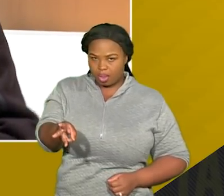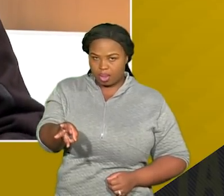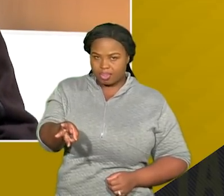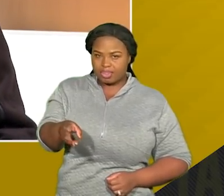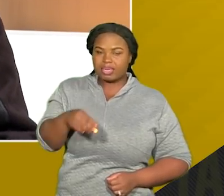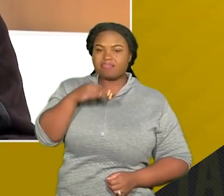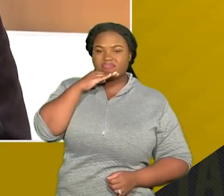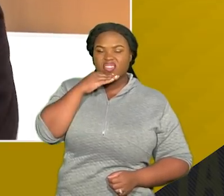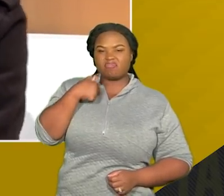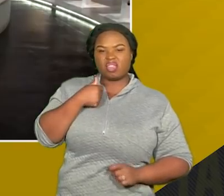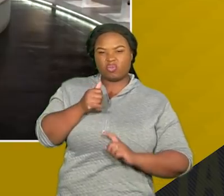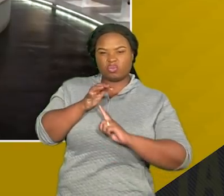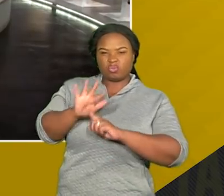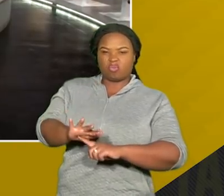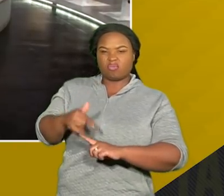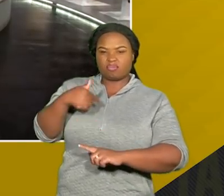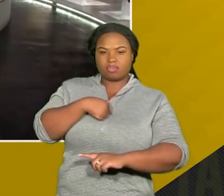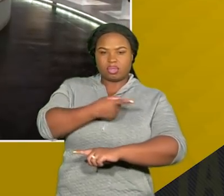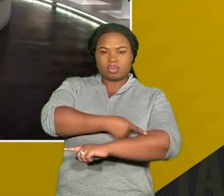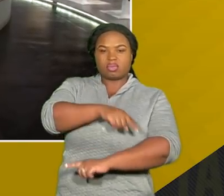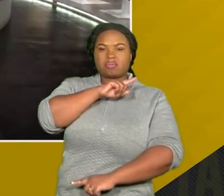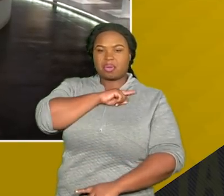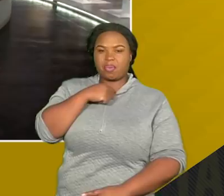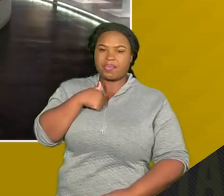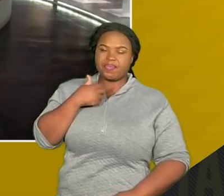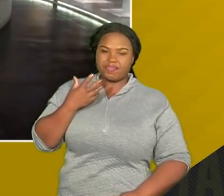power relation. Okay. So,